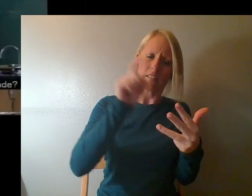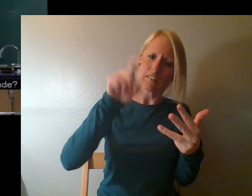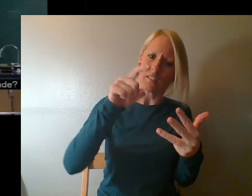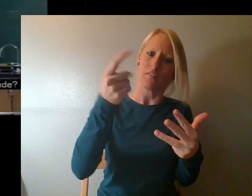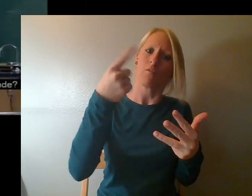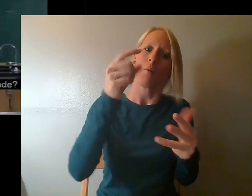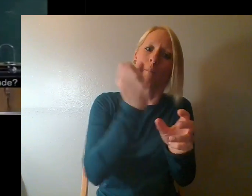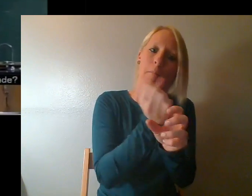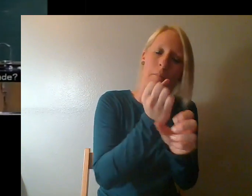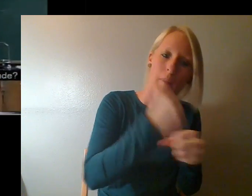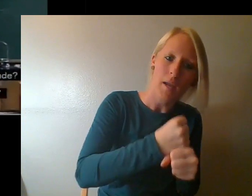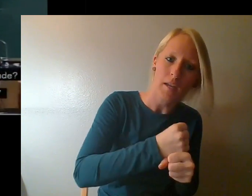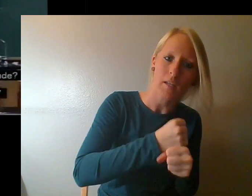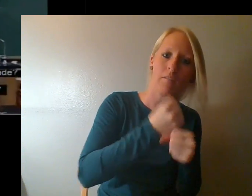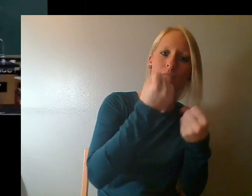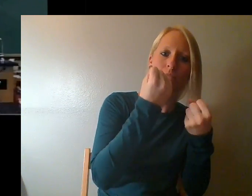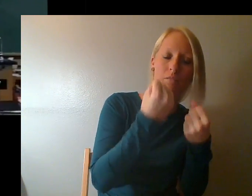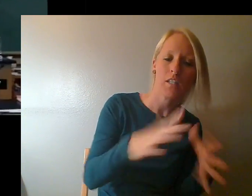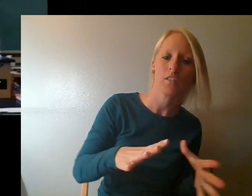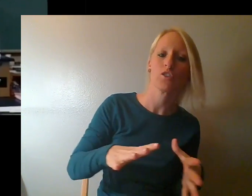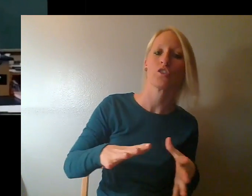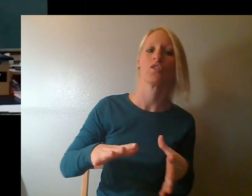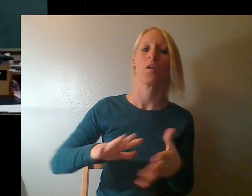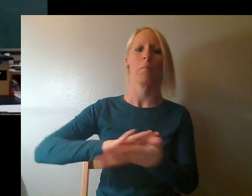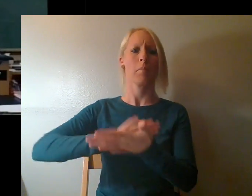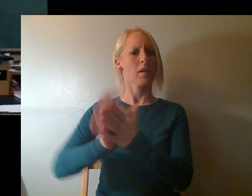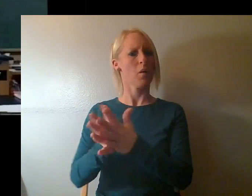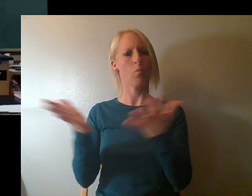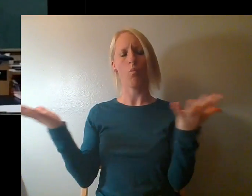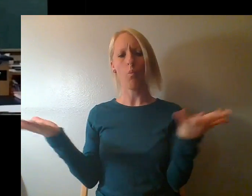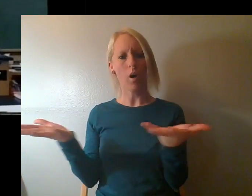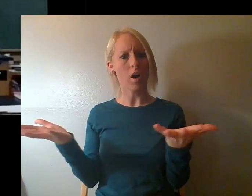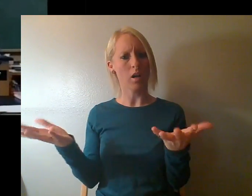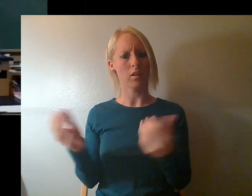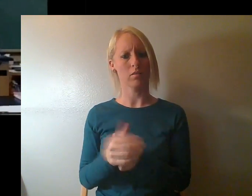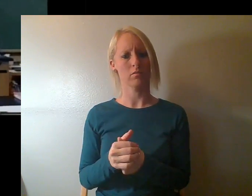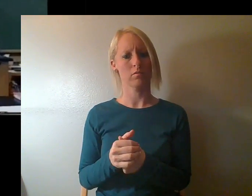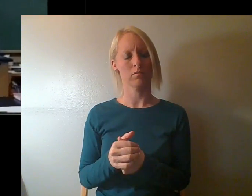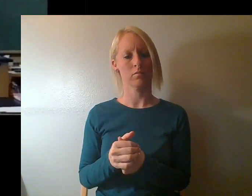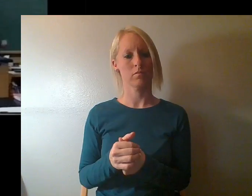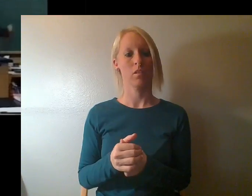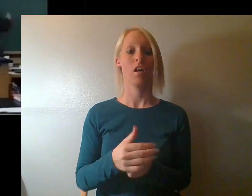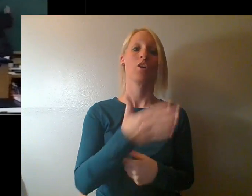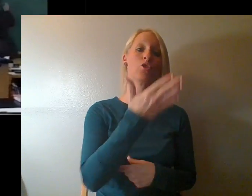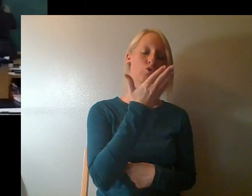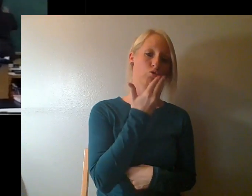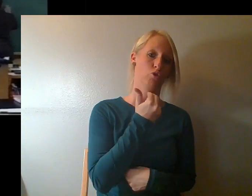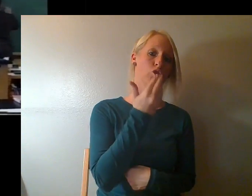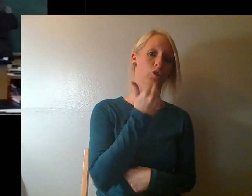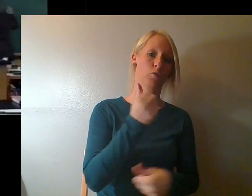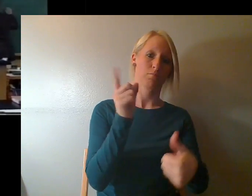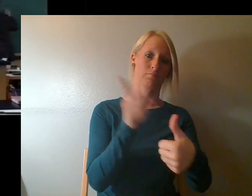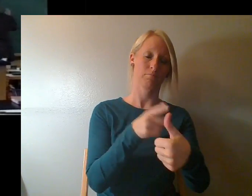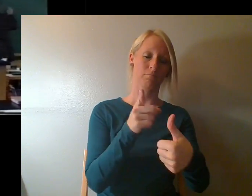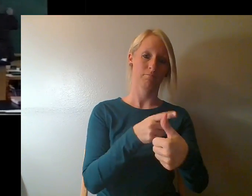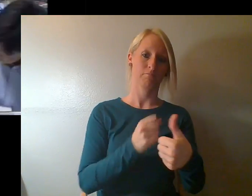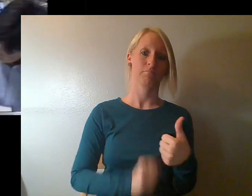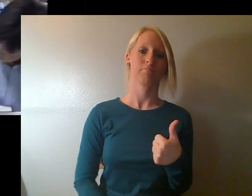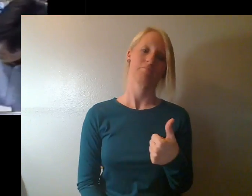do plants make? What kind of things come out of the chloroplast? Duncan? Sugar. Sugar.